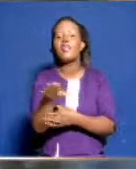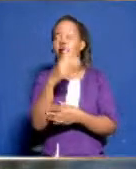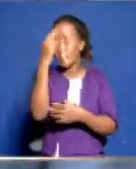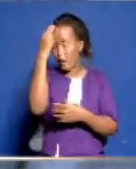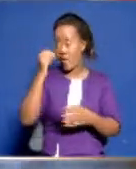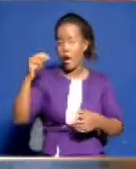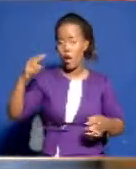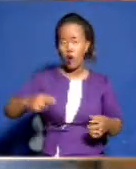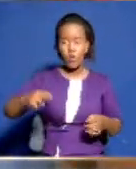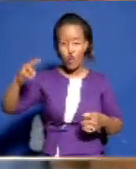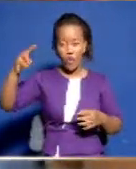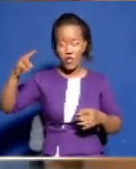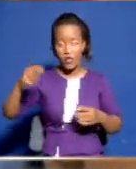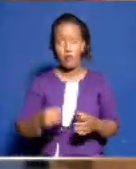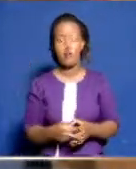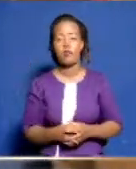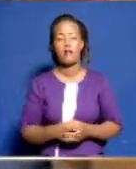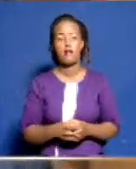North.